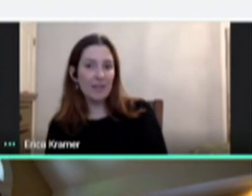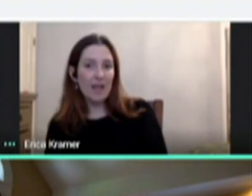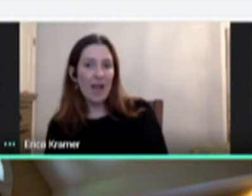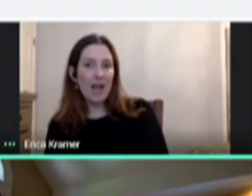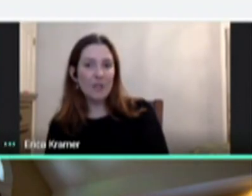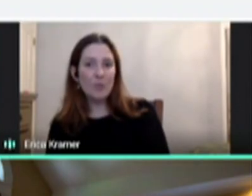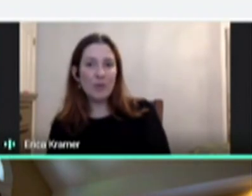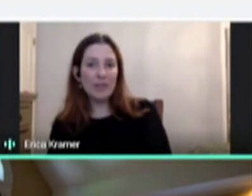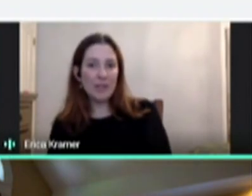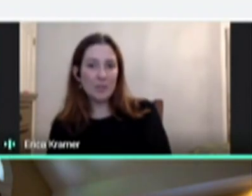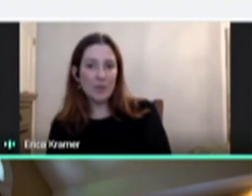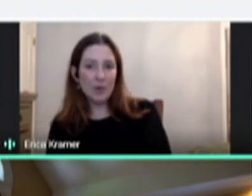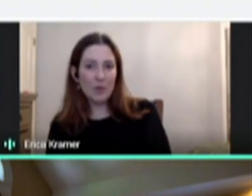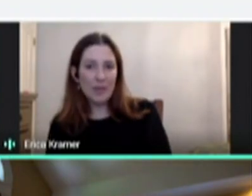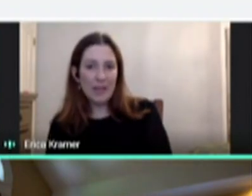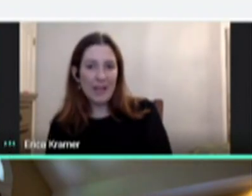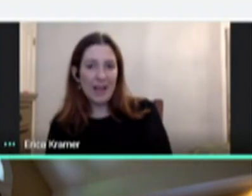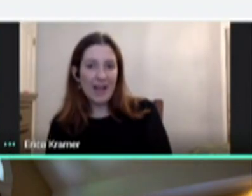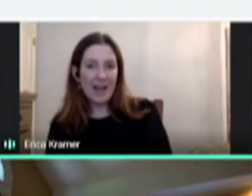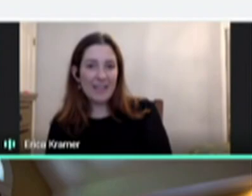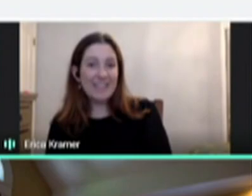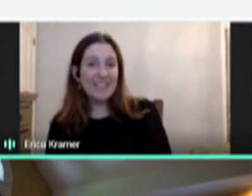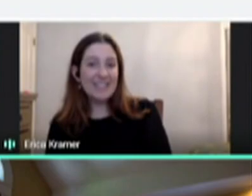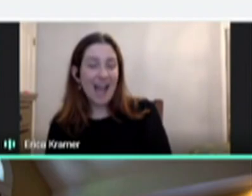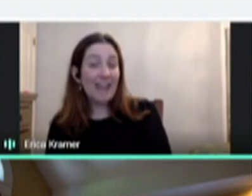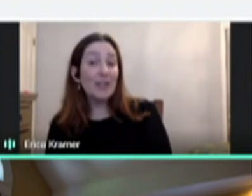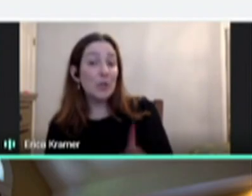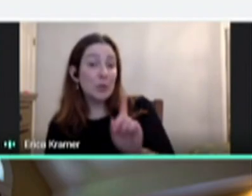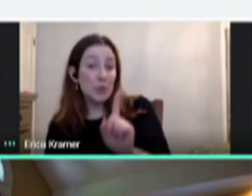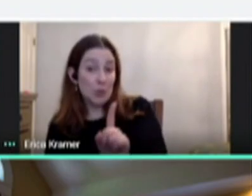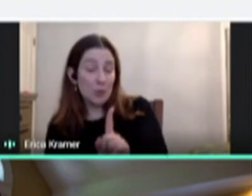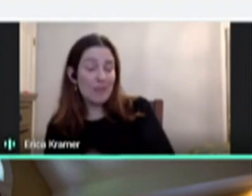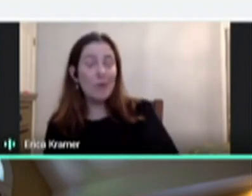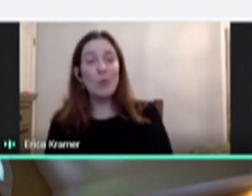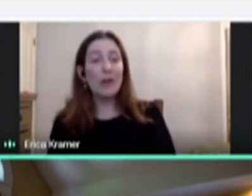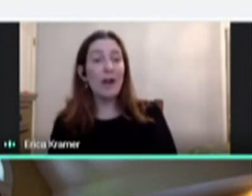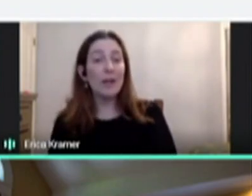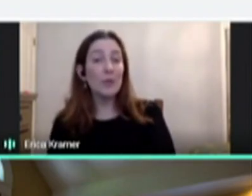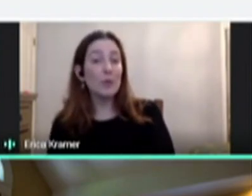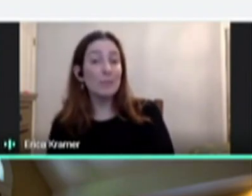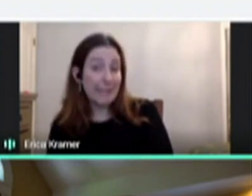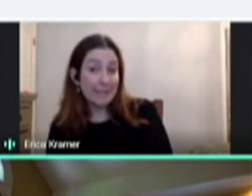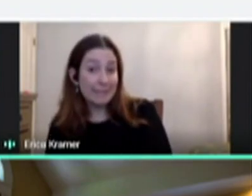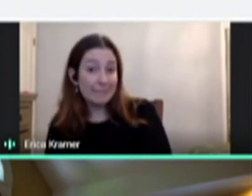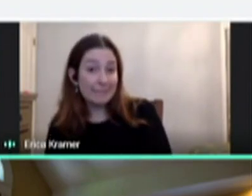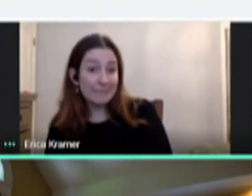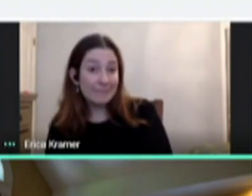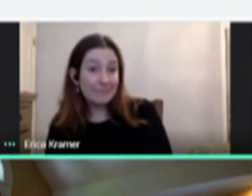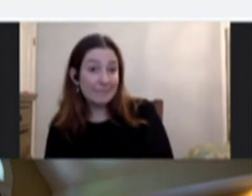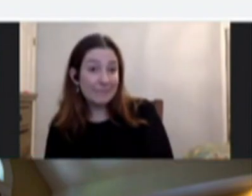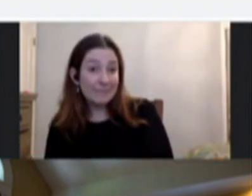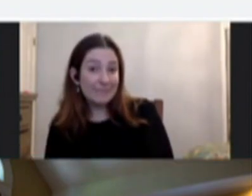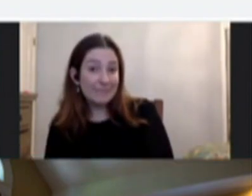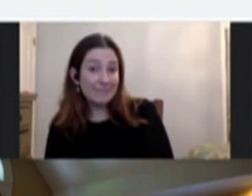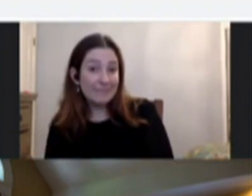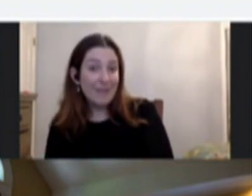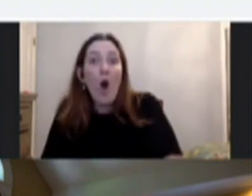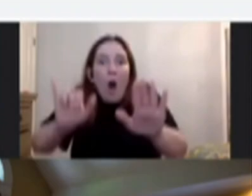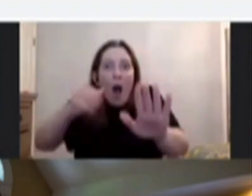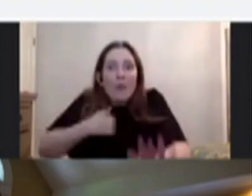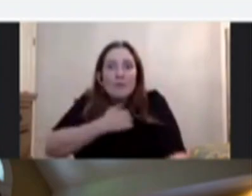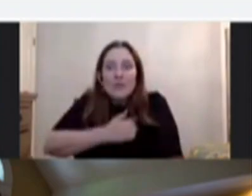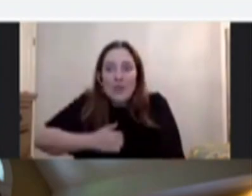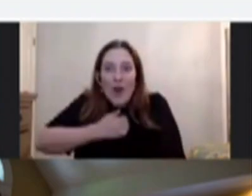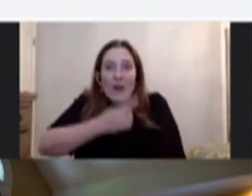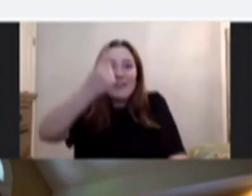And I do want to let you know, this is not Zoom, we're on Google Meet. Oh, I'm sorry,